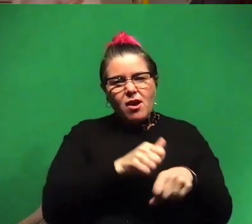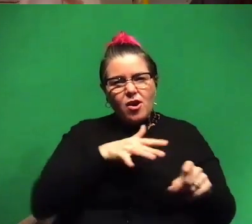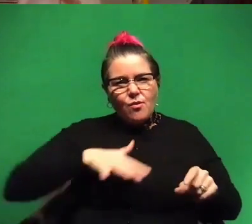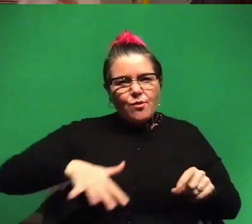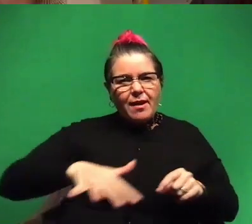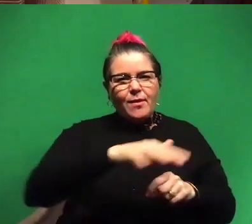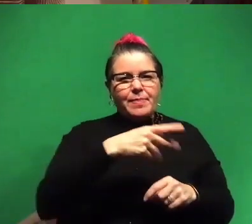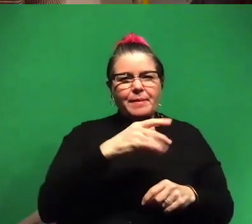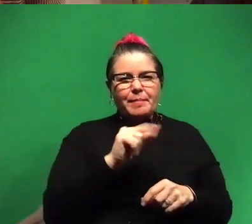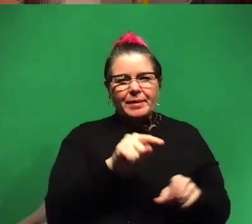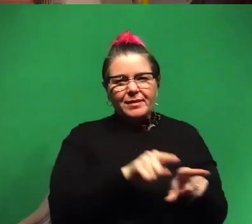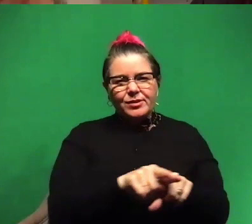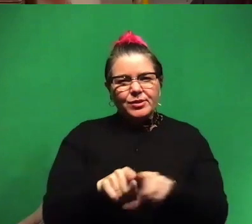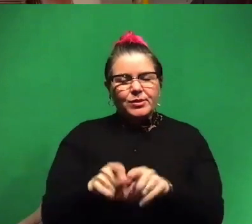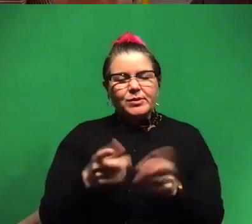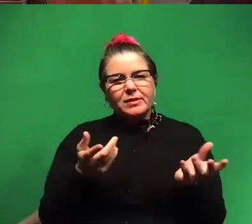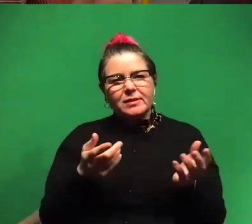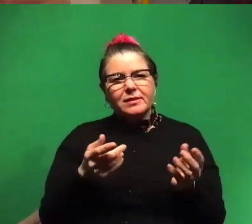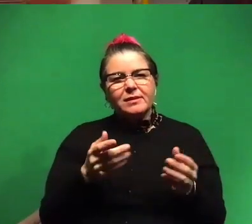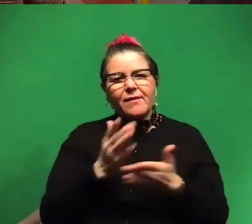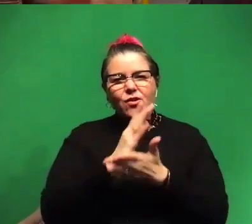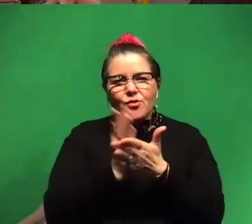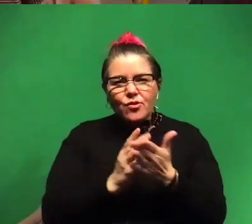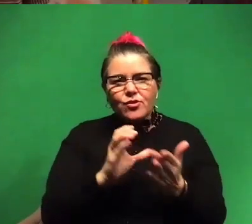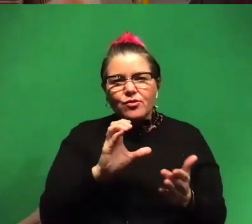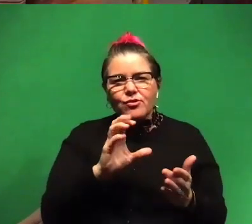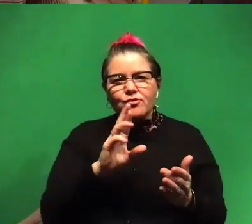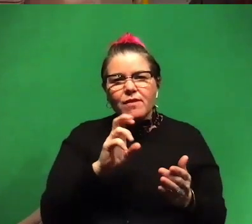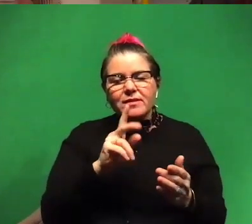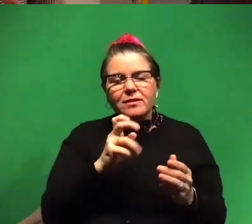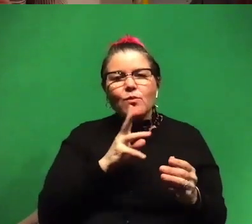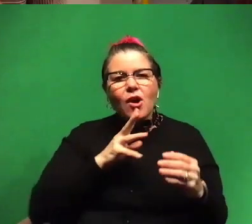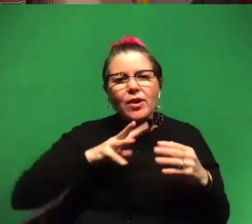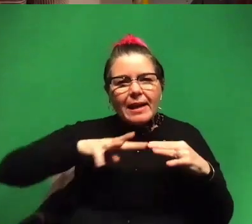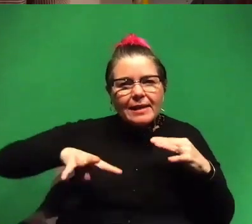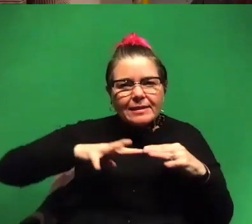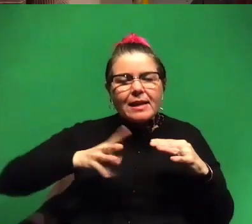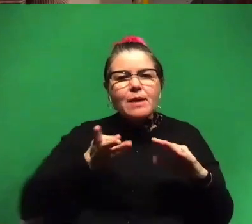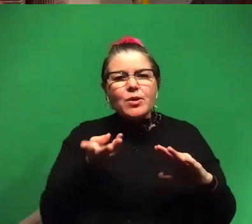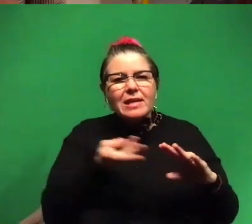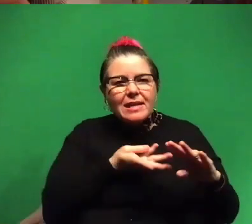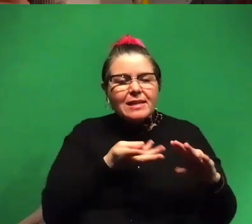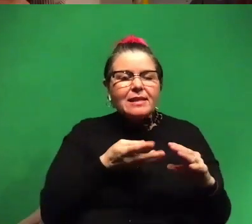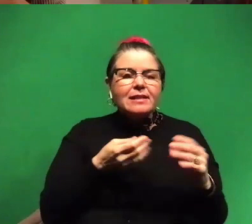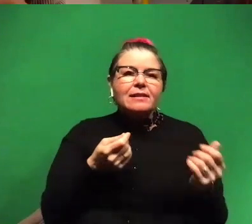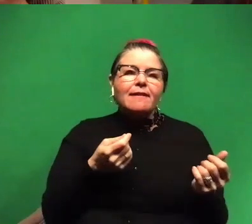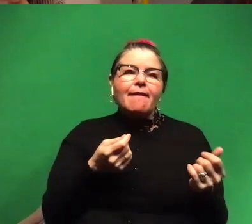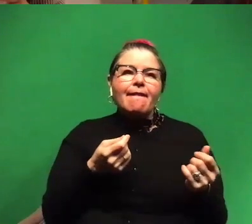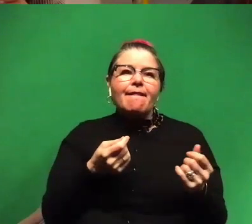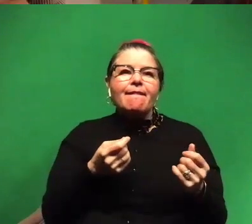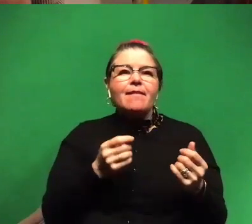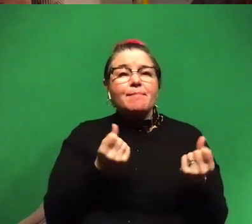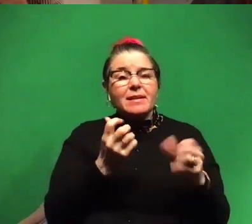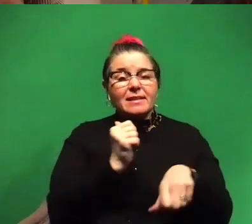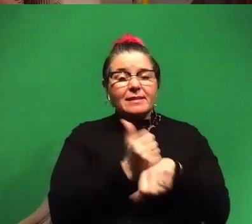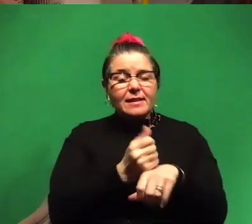pit too. So there's crevices where water can get out or water can get in, and a lot of sites it's really